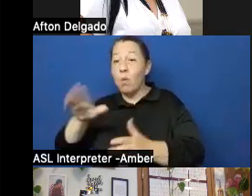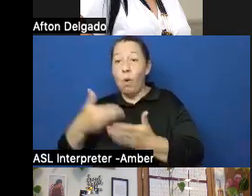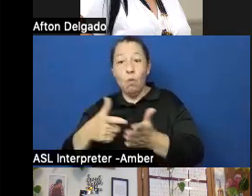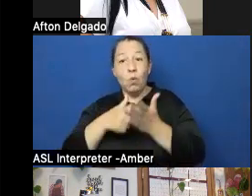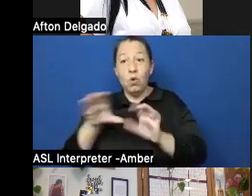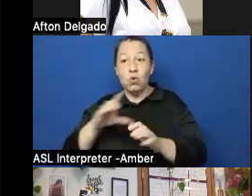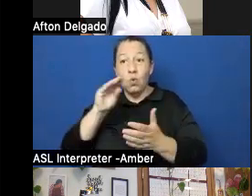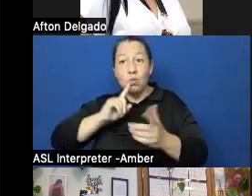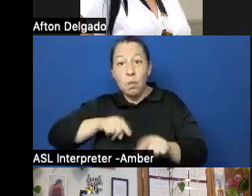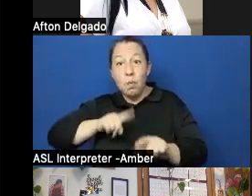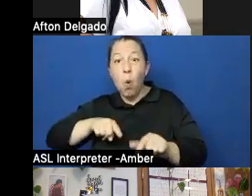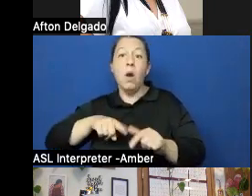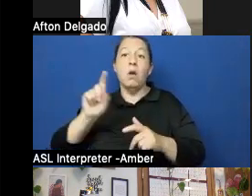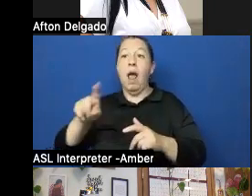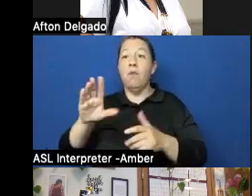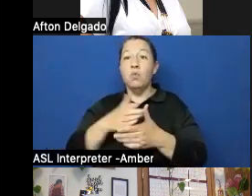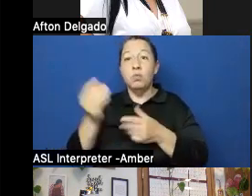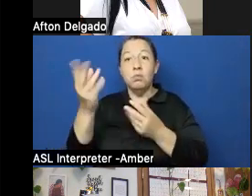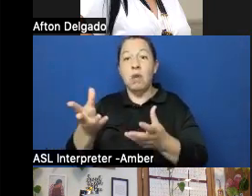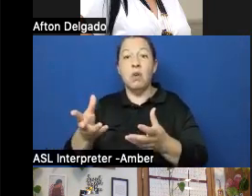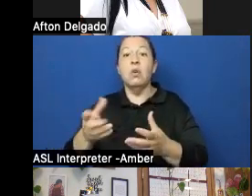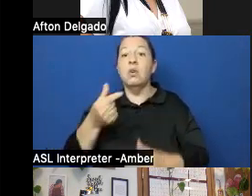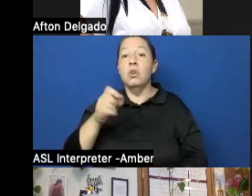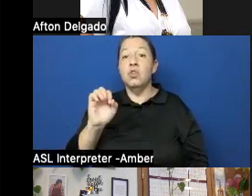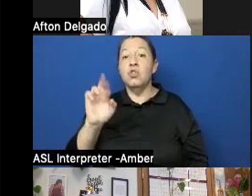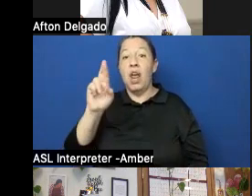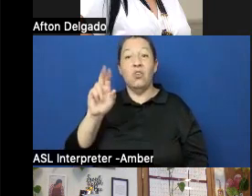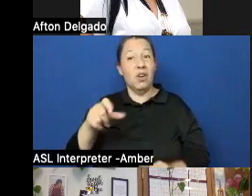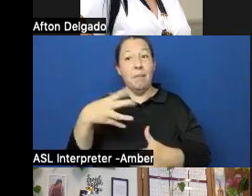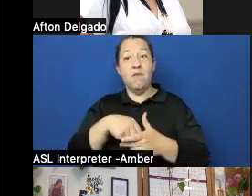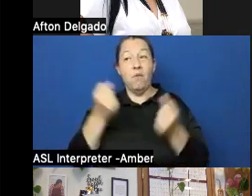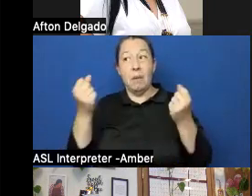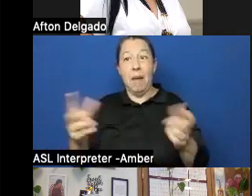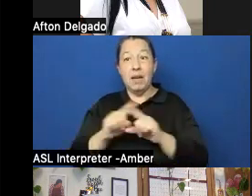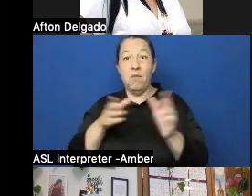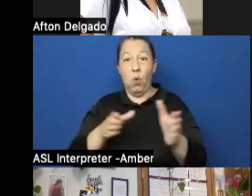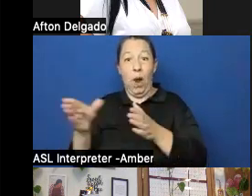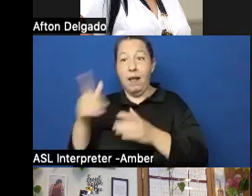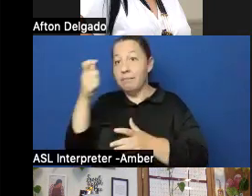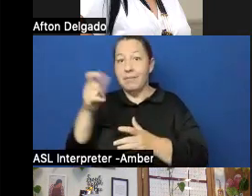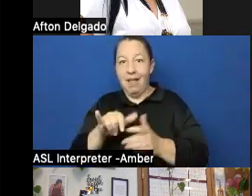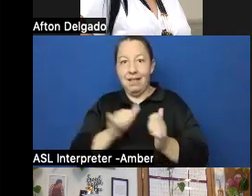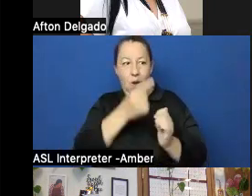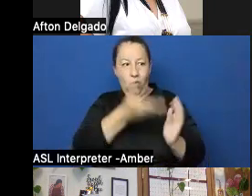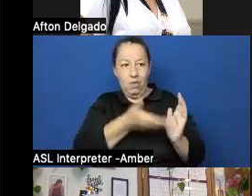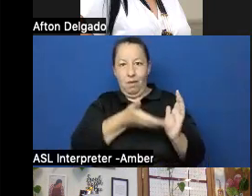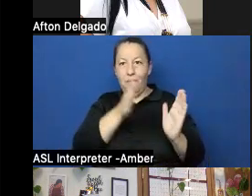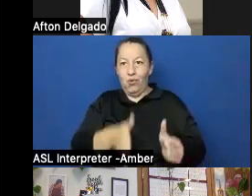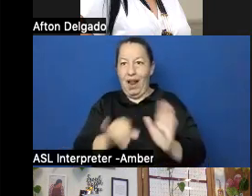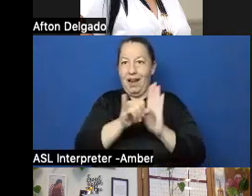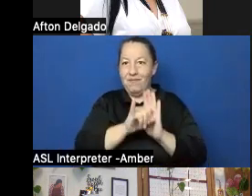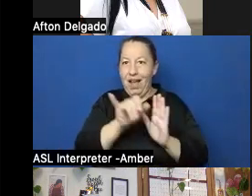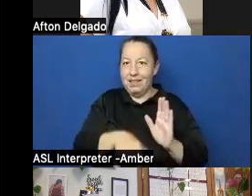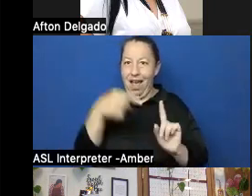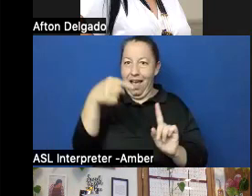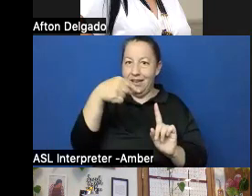to, you know, share information. Gender can come into play in lots of ways because that's how someone is identifying. That's who they are